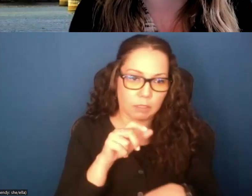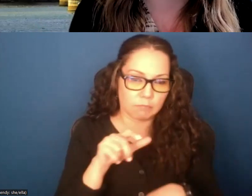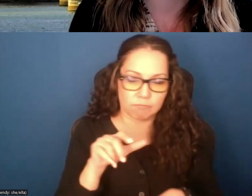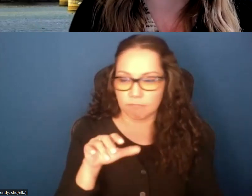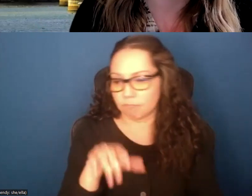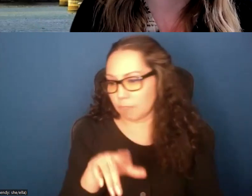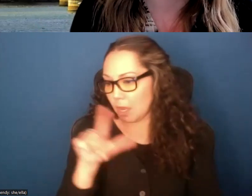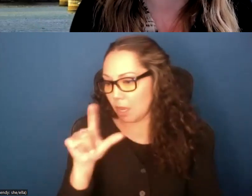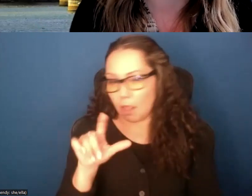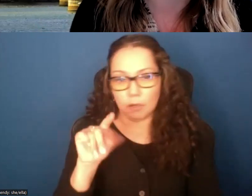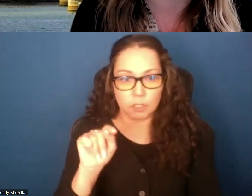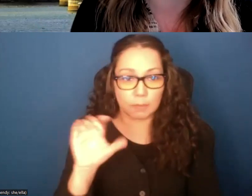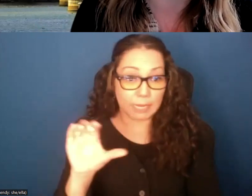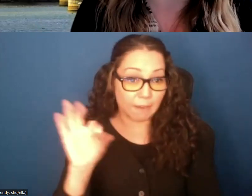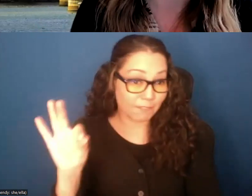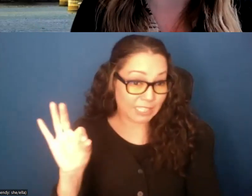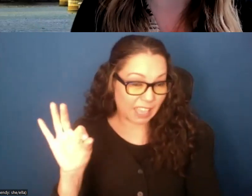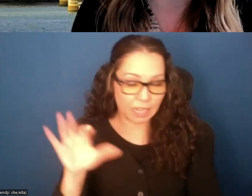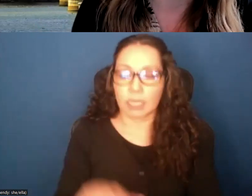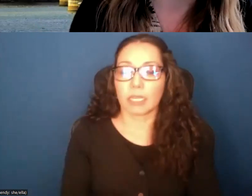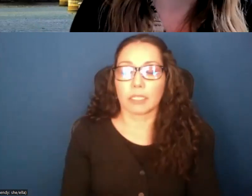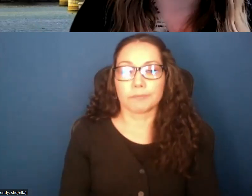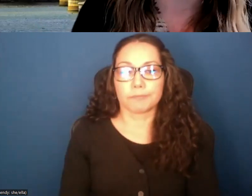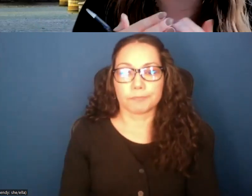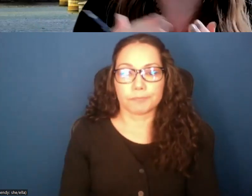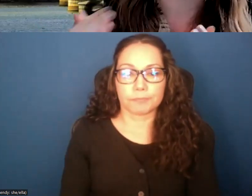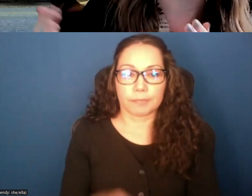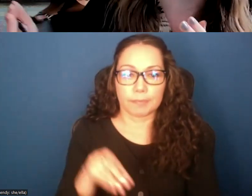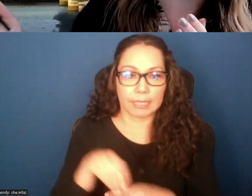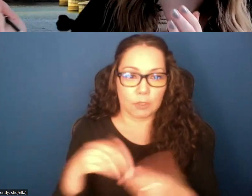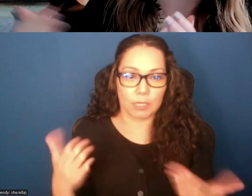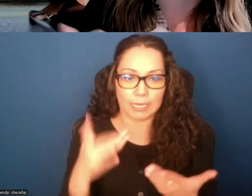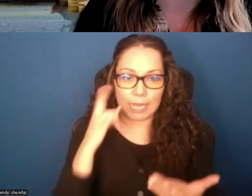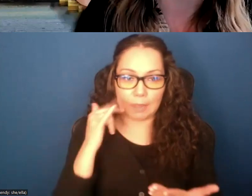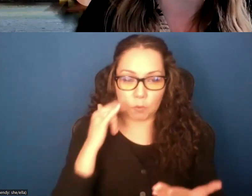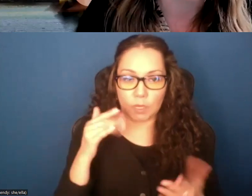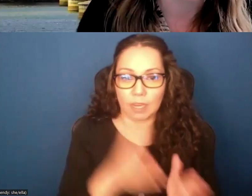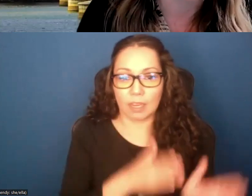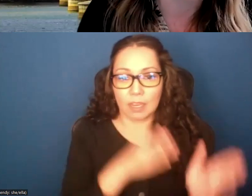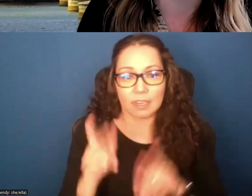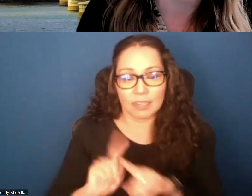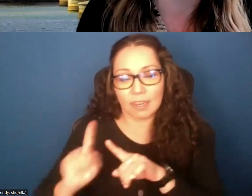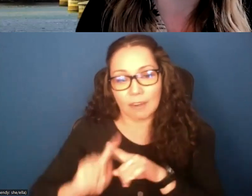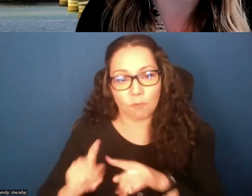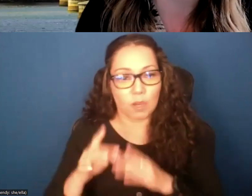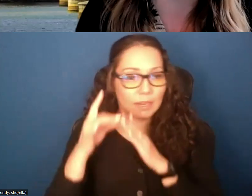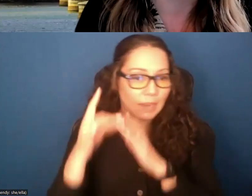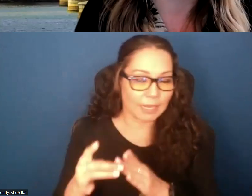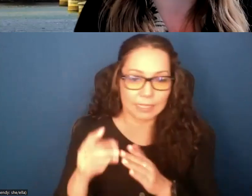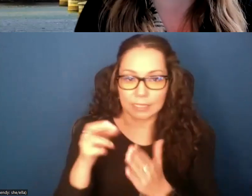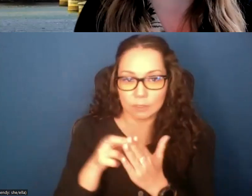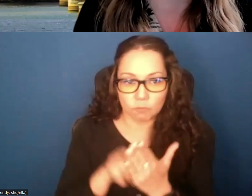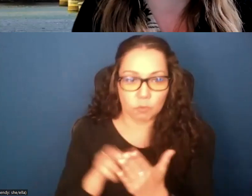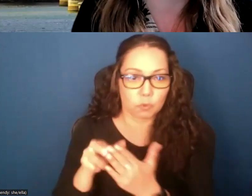policies in the pandemic in California. I will note there were a number of additional guidance issued over